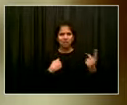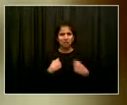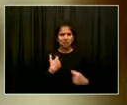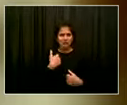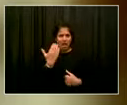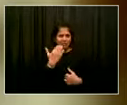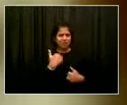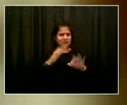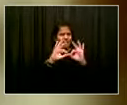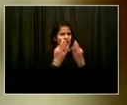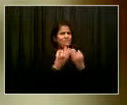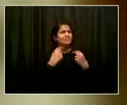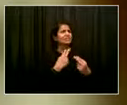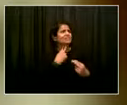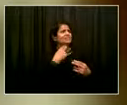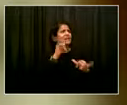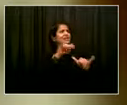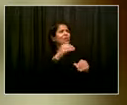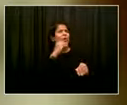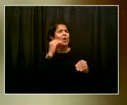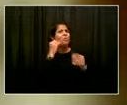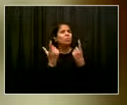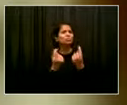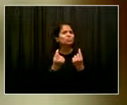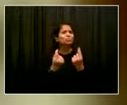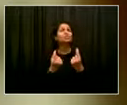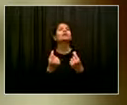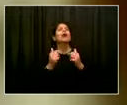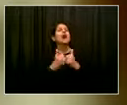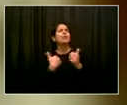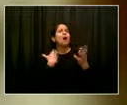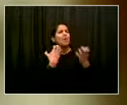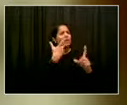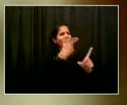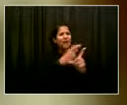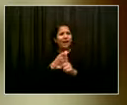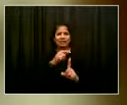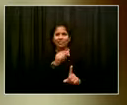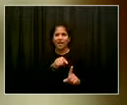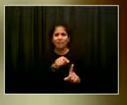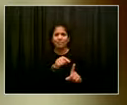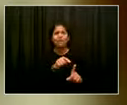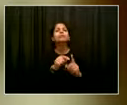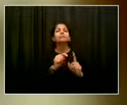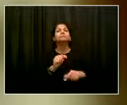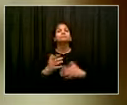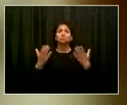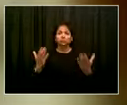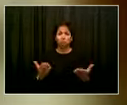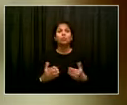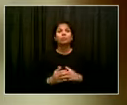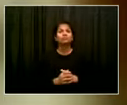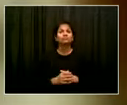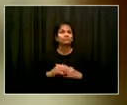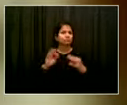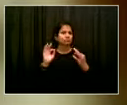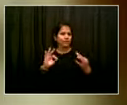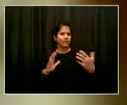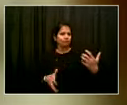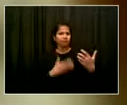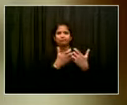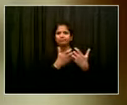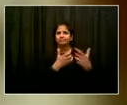homebound, and how do they get a vaccine at home? I think the idea that people who are not homebound can have someone